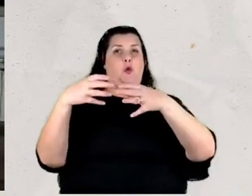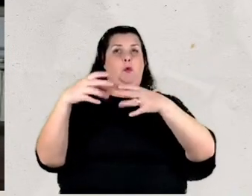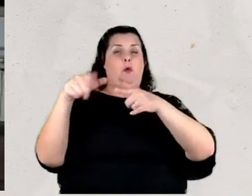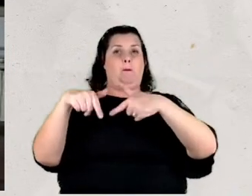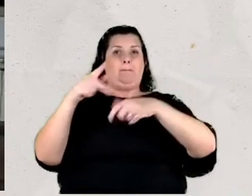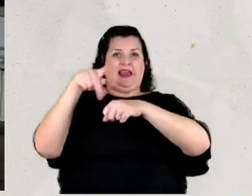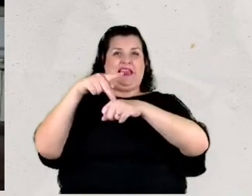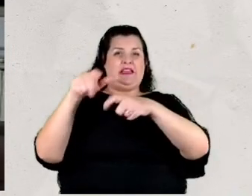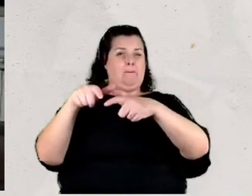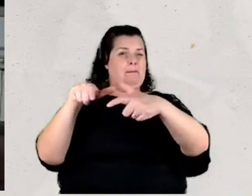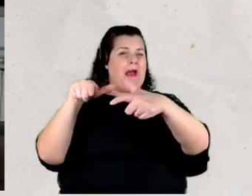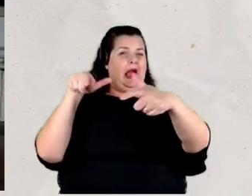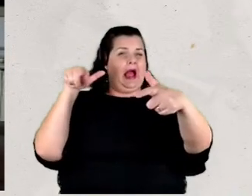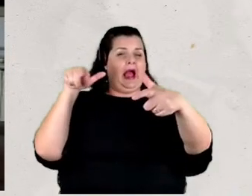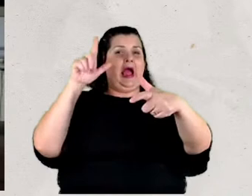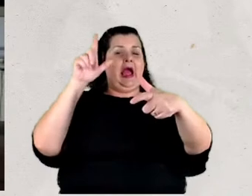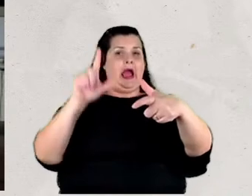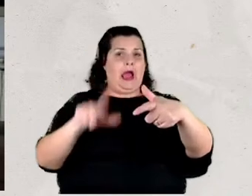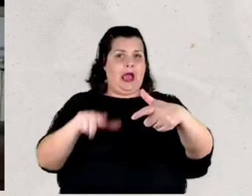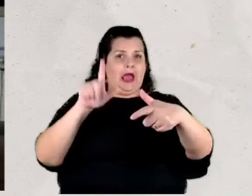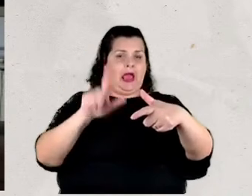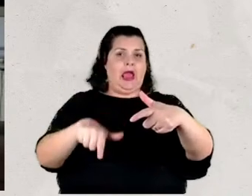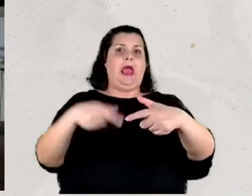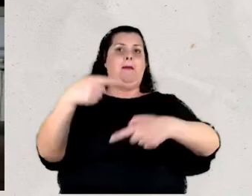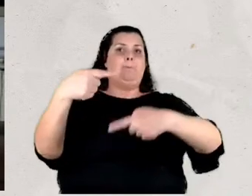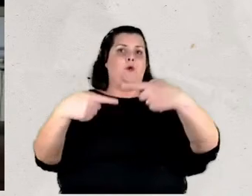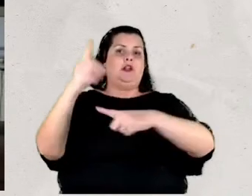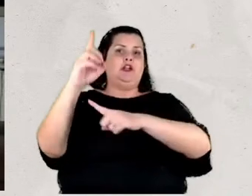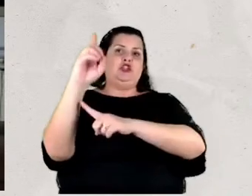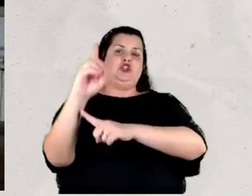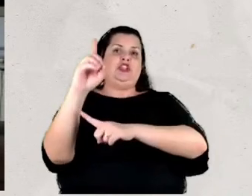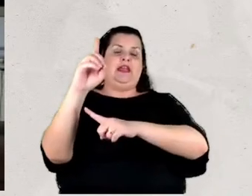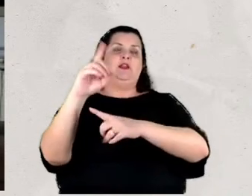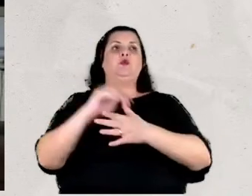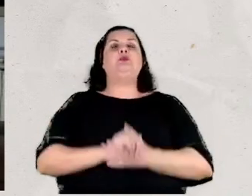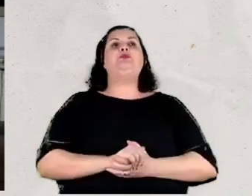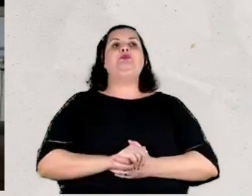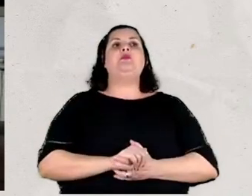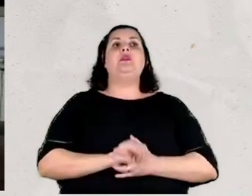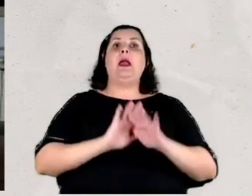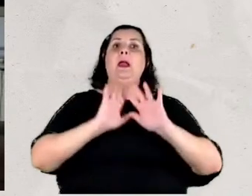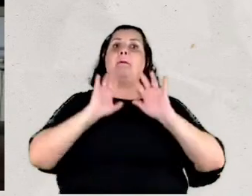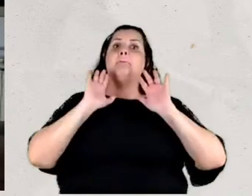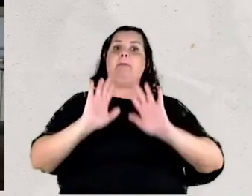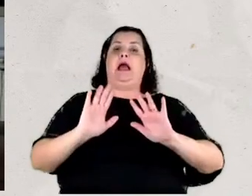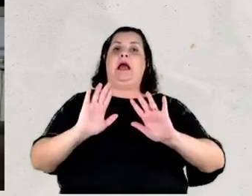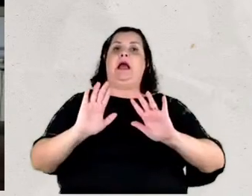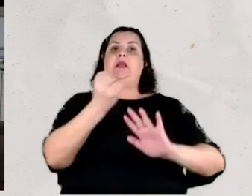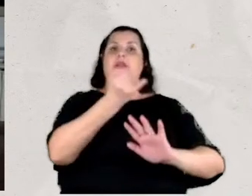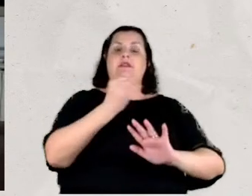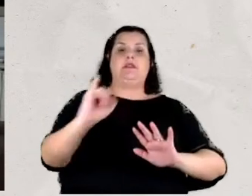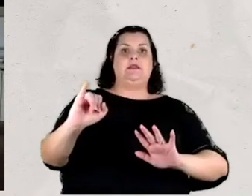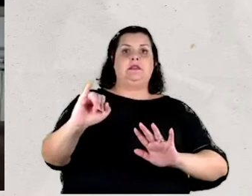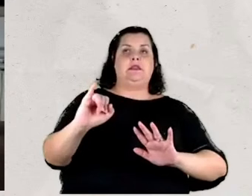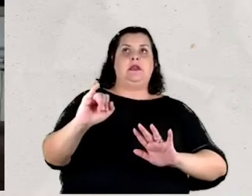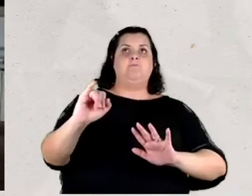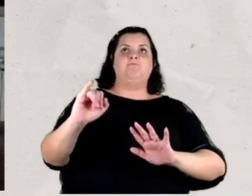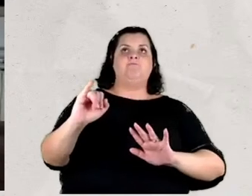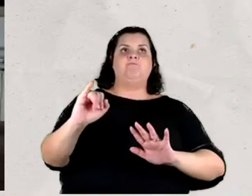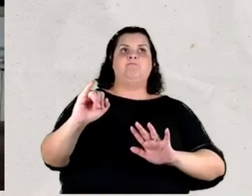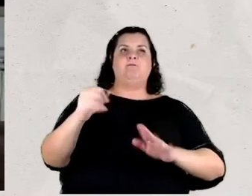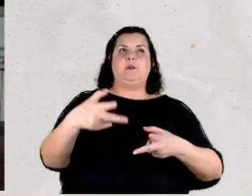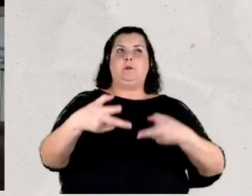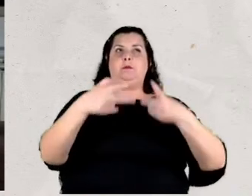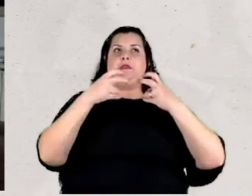the parties that form this outgoing government, what's so interesting is that three of the